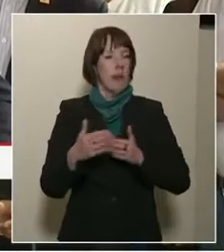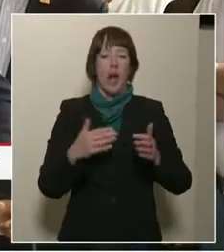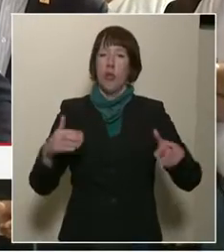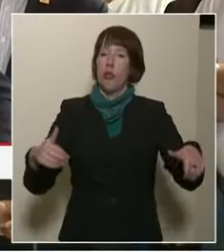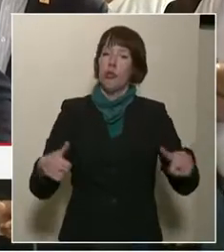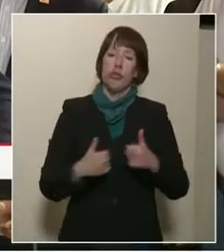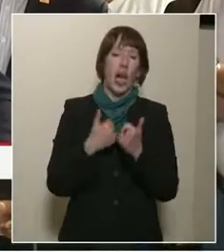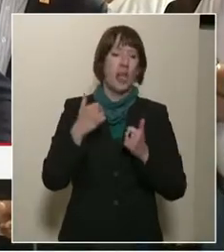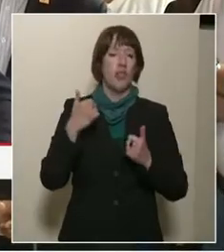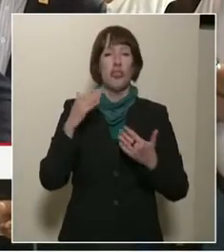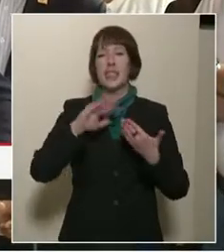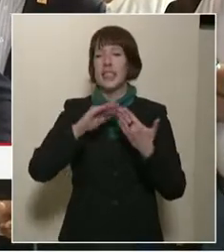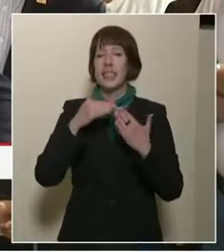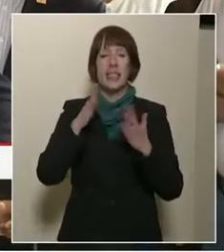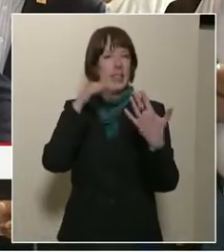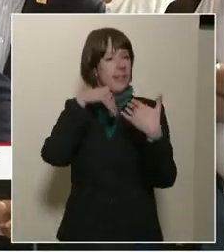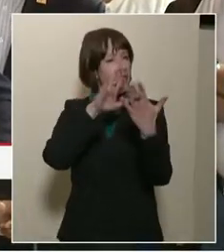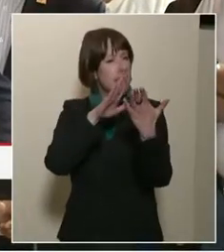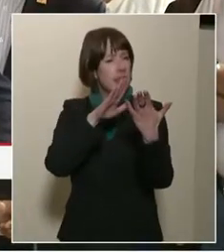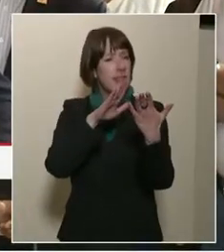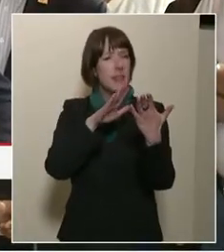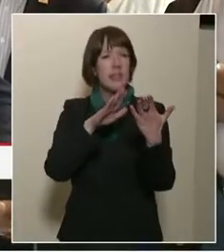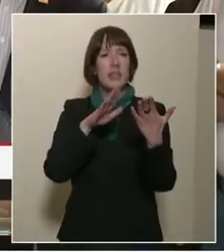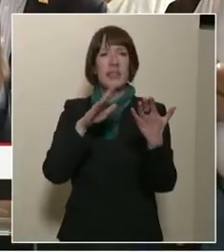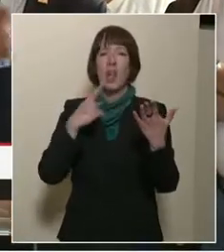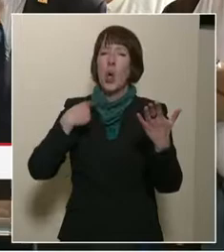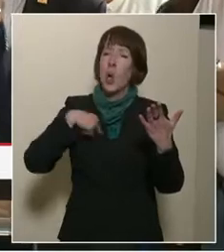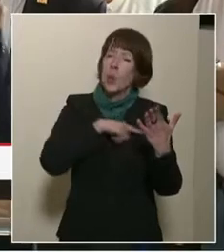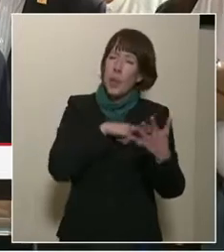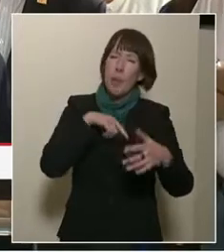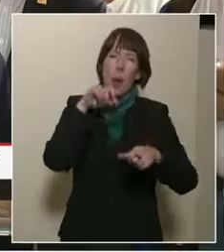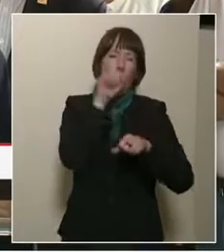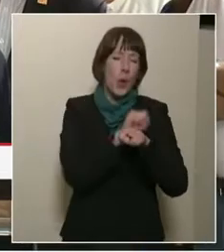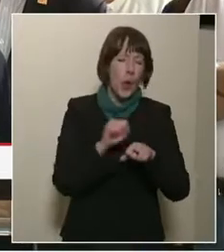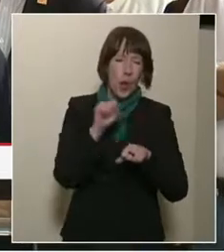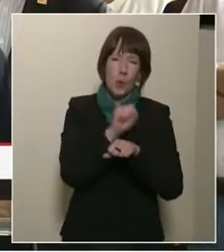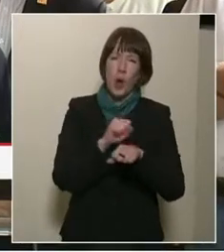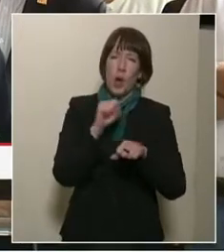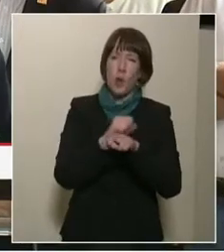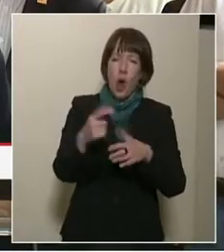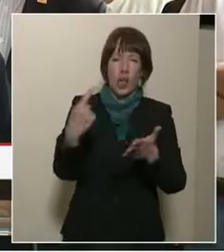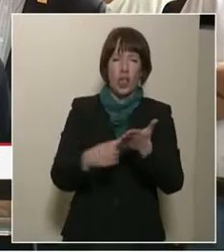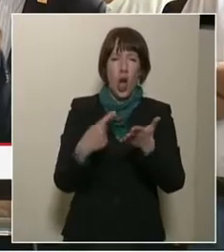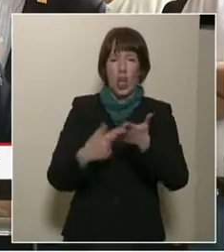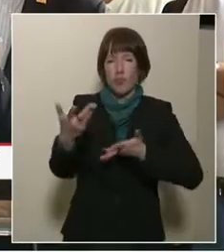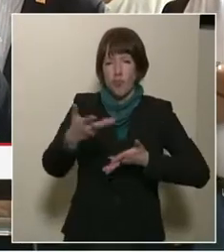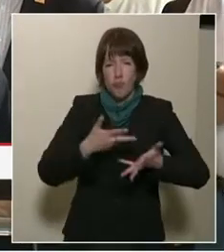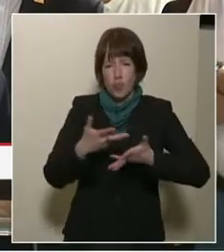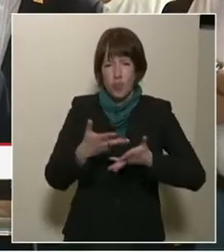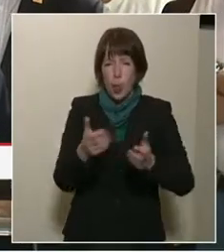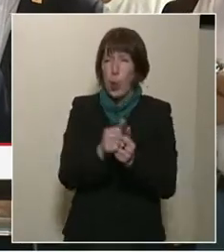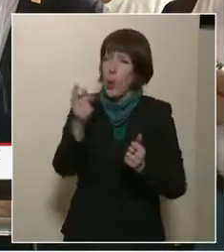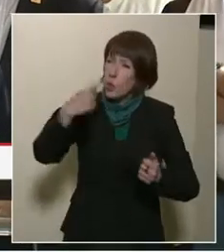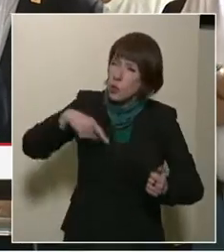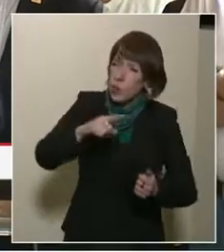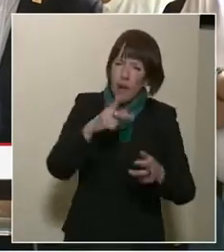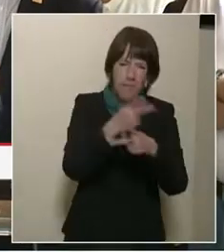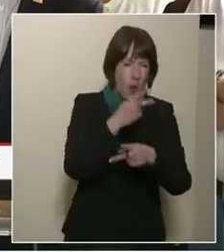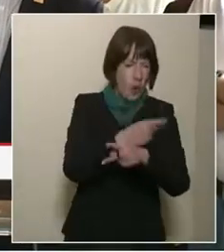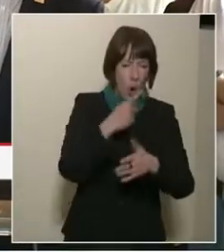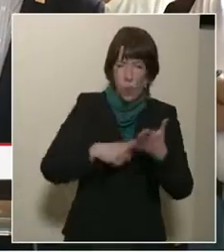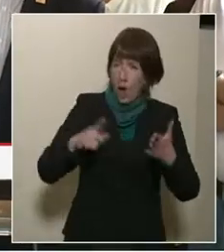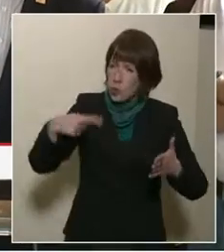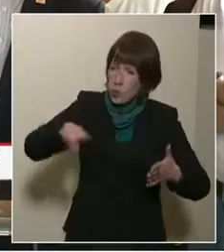has faced, whether you know it or not, we have been in the trenches talking to you all, finding out what you need to support